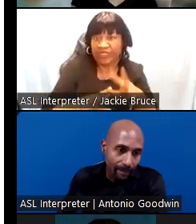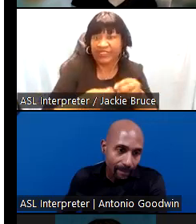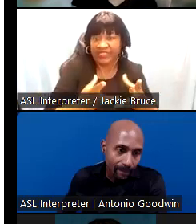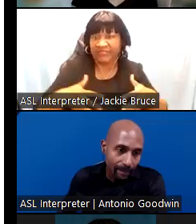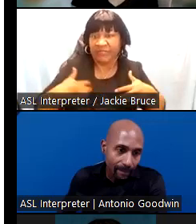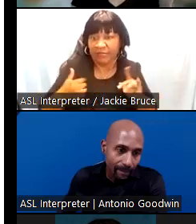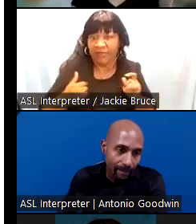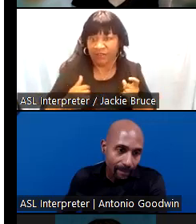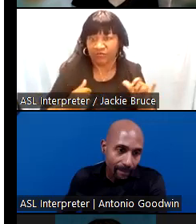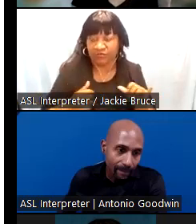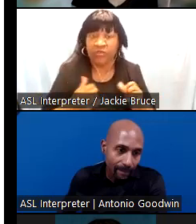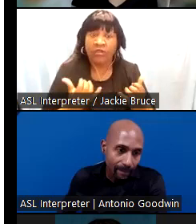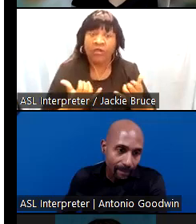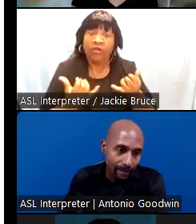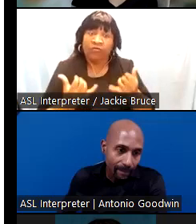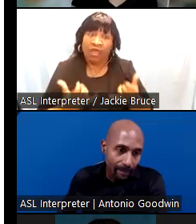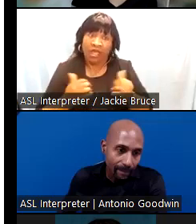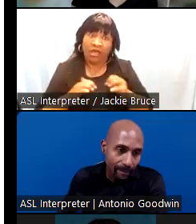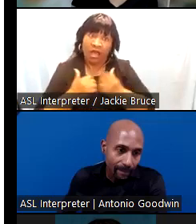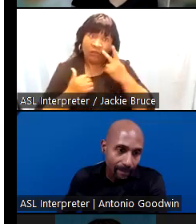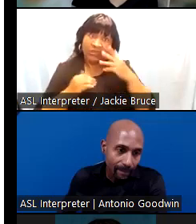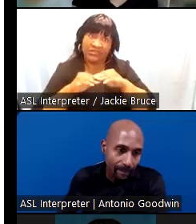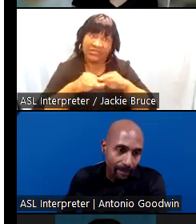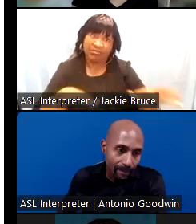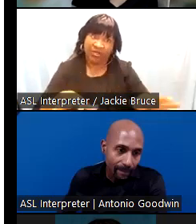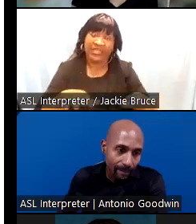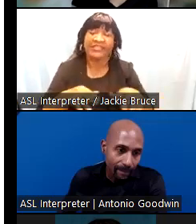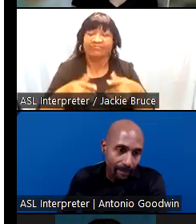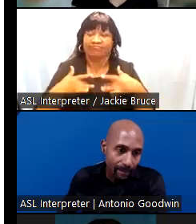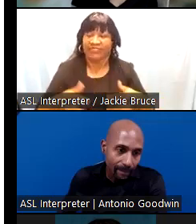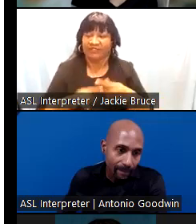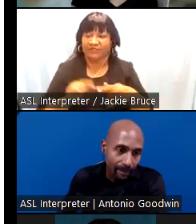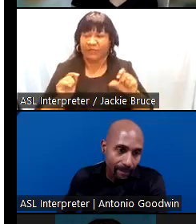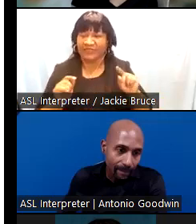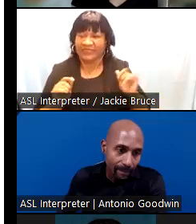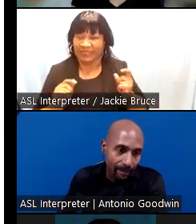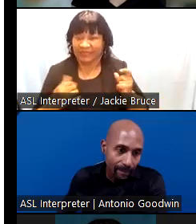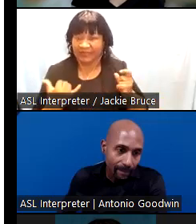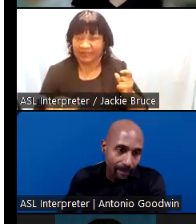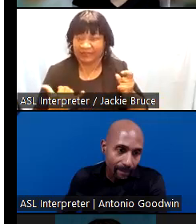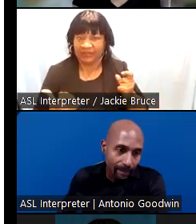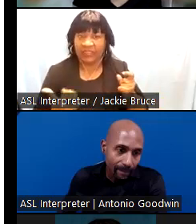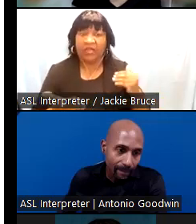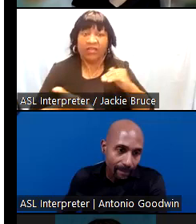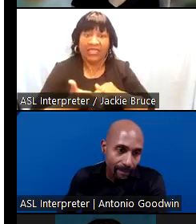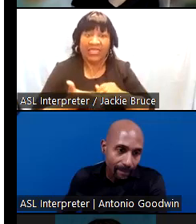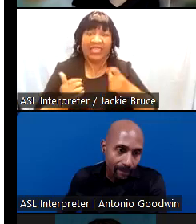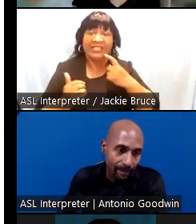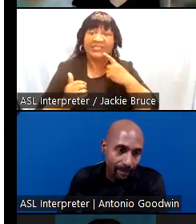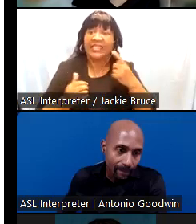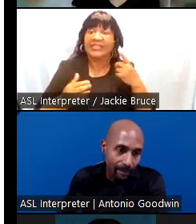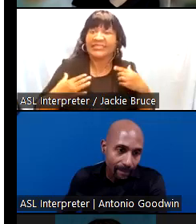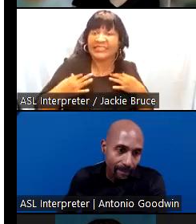So right now, the way we see it spreading is mainly from sex. So here I say sex and intimate